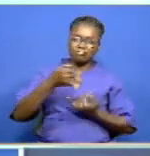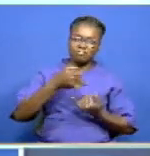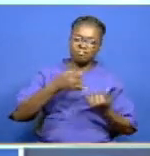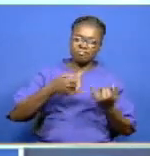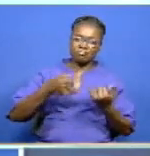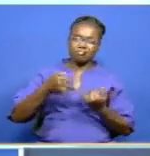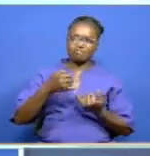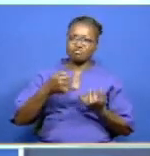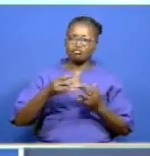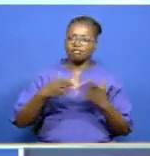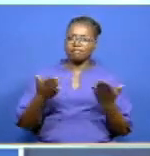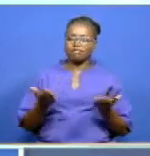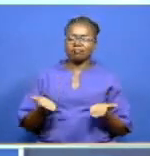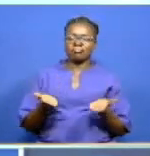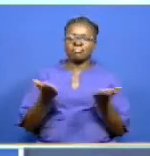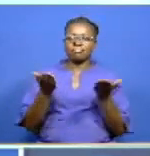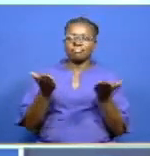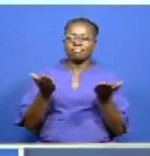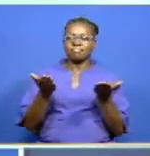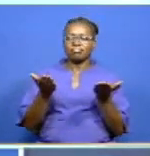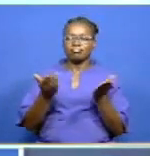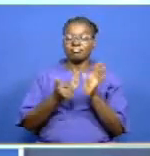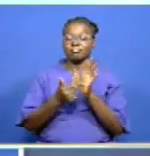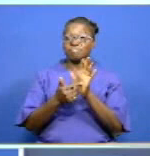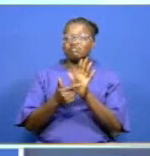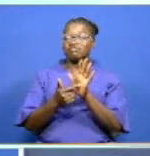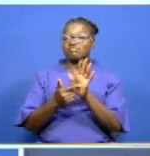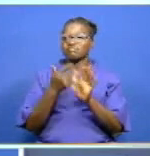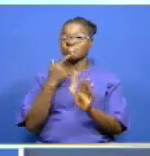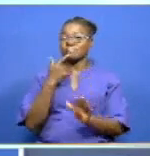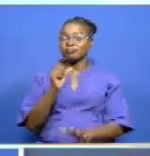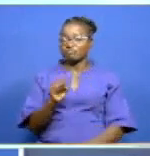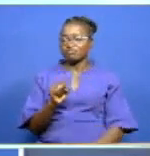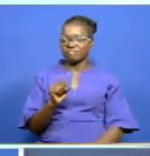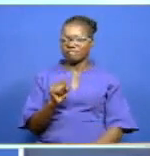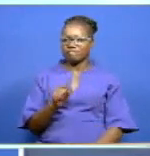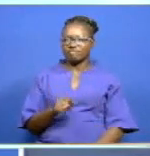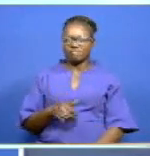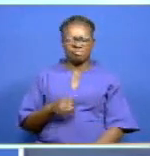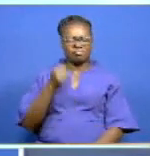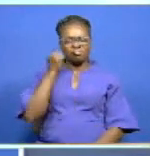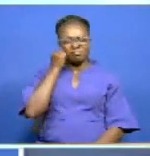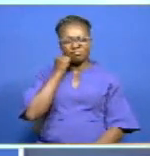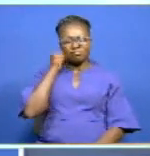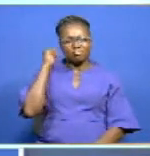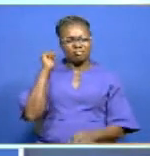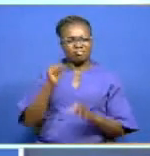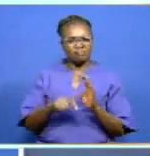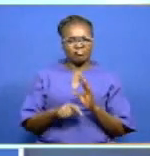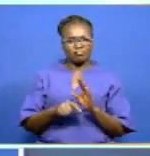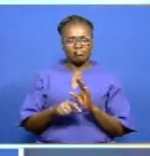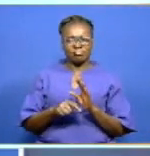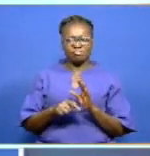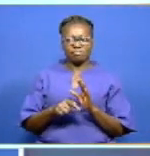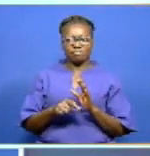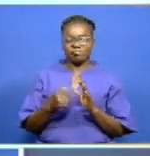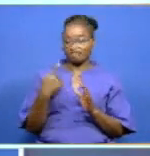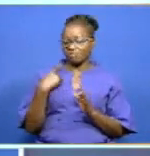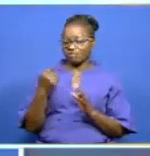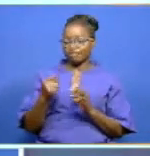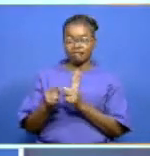how we can improve the show. So I feel so saddened because it was just the other day we were with him